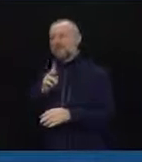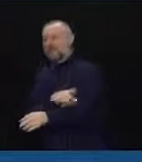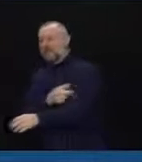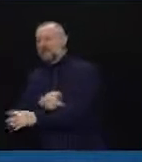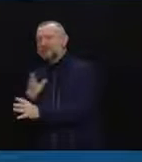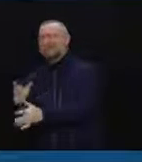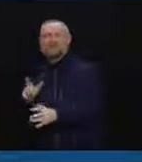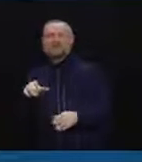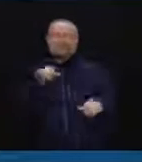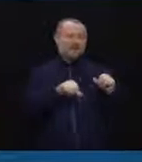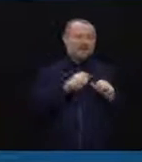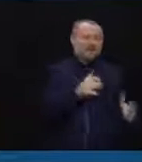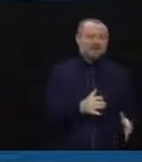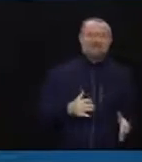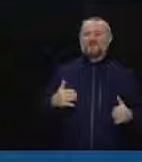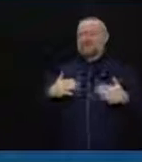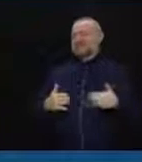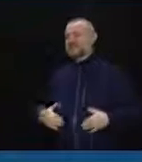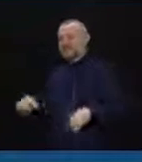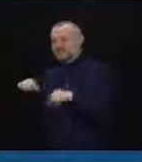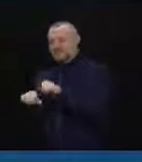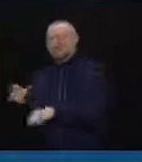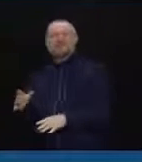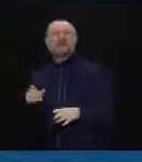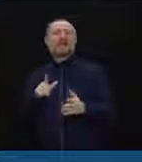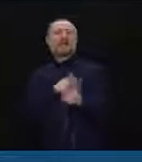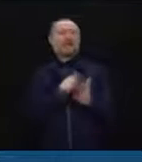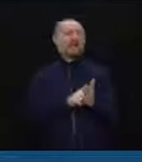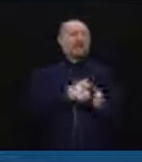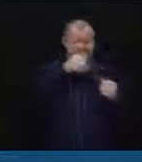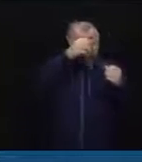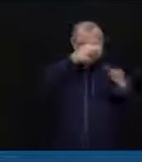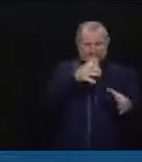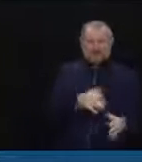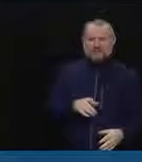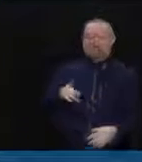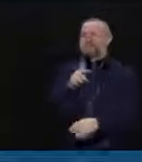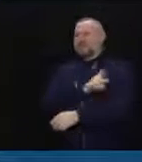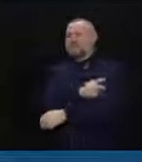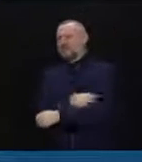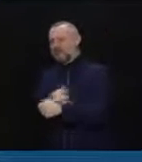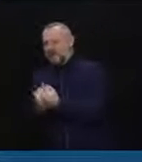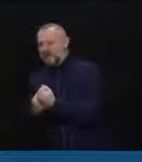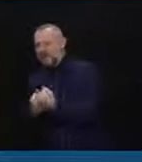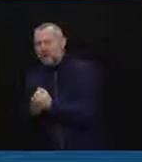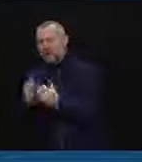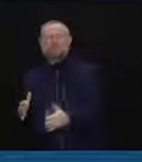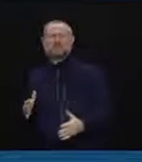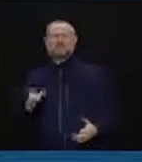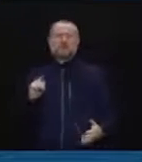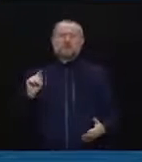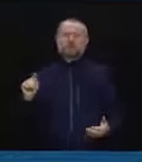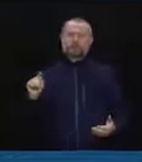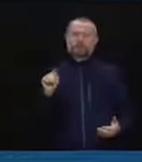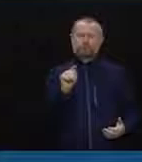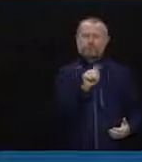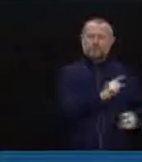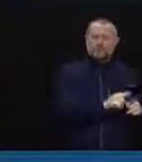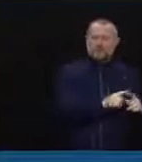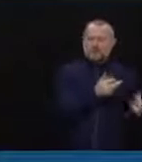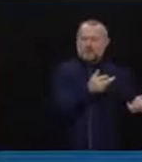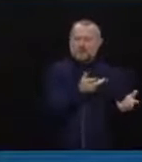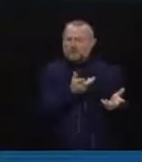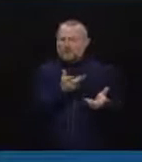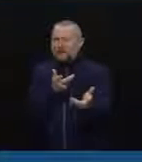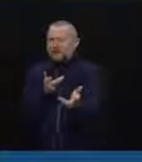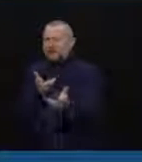experts, patient advocates, and others about the many aspects of this condition. As far as we know, we're the first health